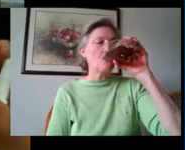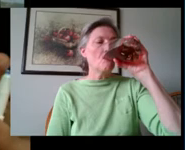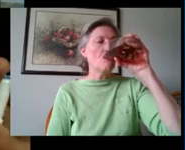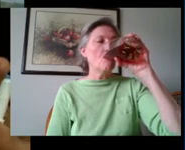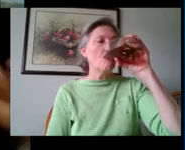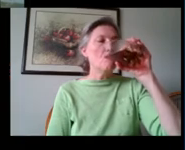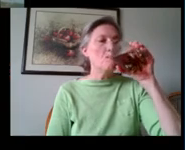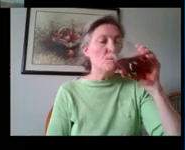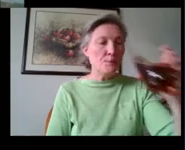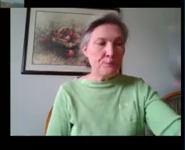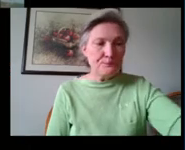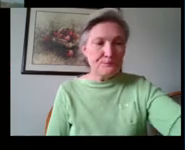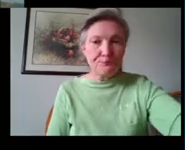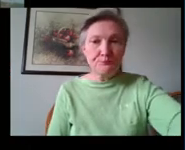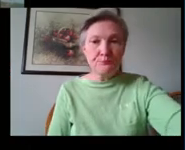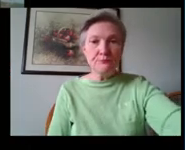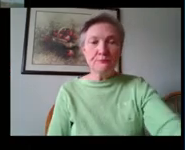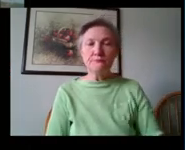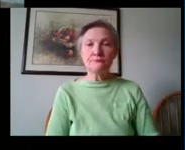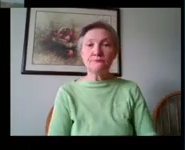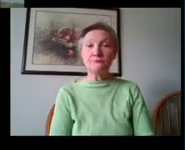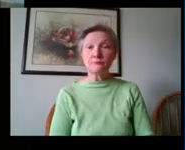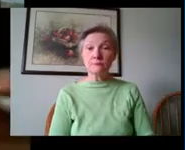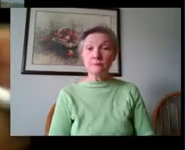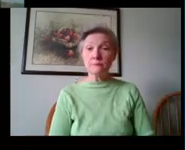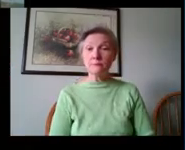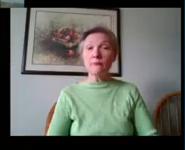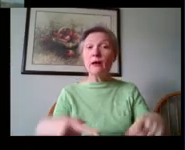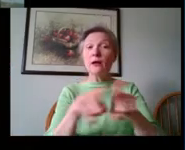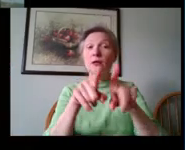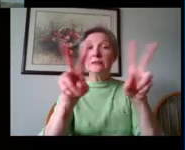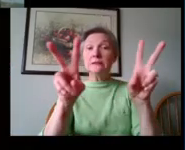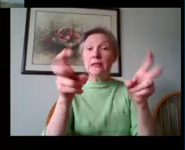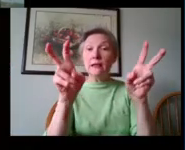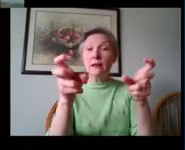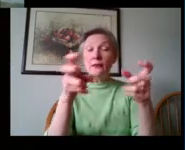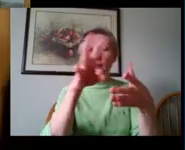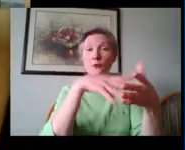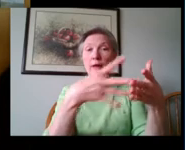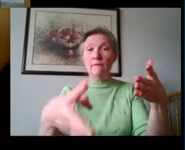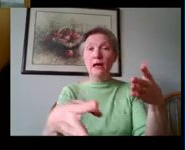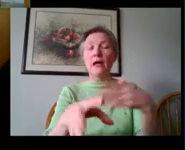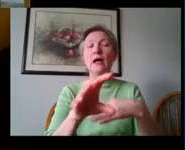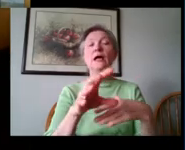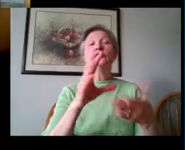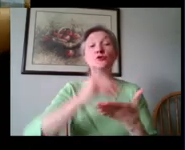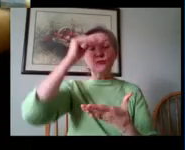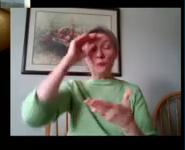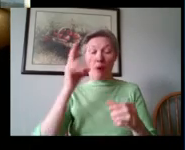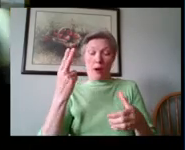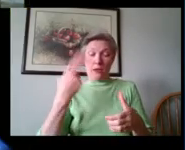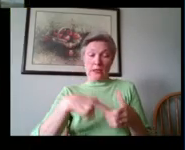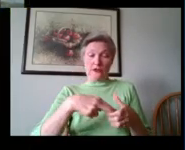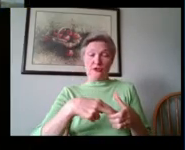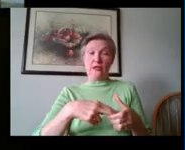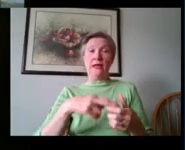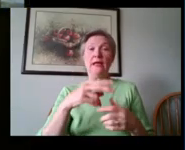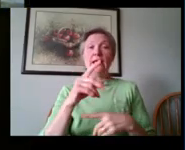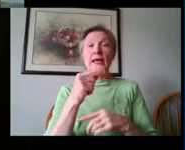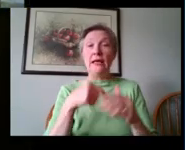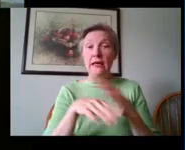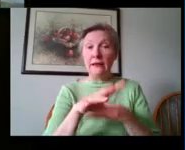Now I can also title my graph, and the title would be Student Participation in V-Learning